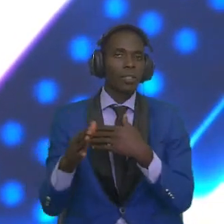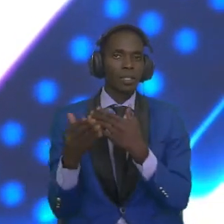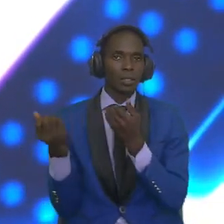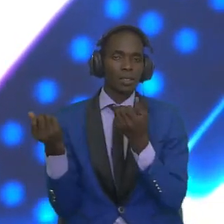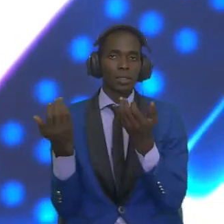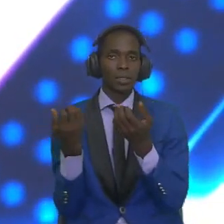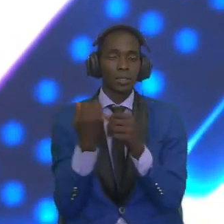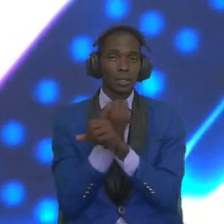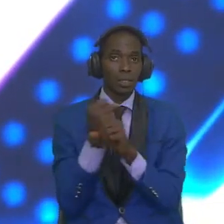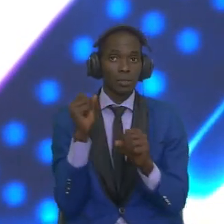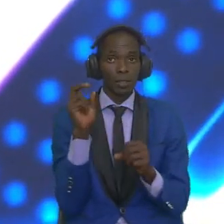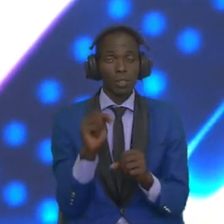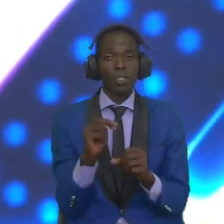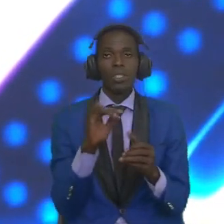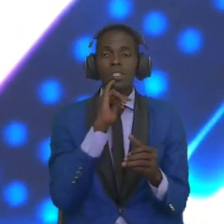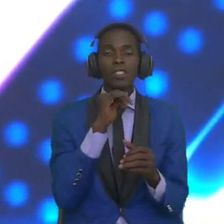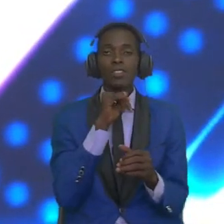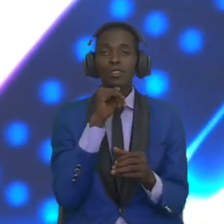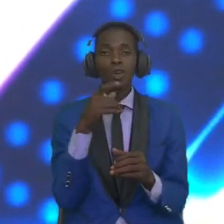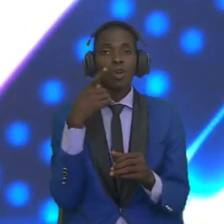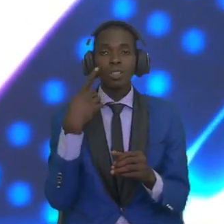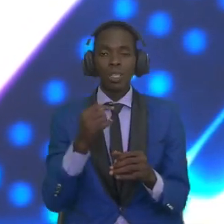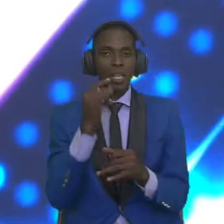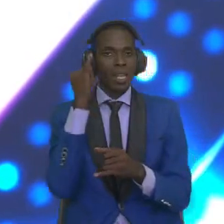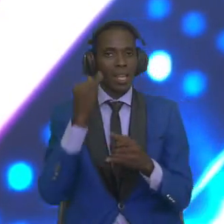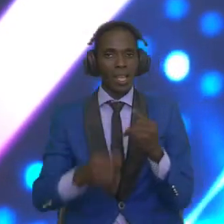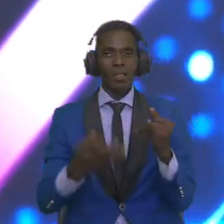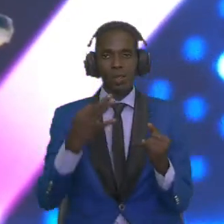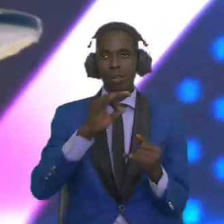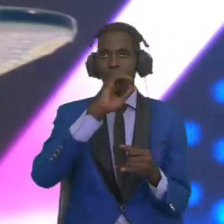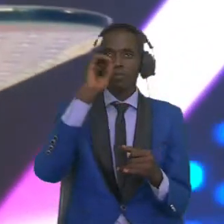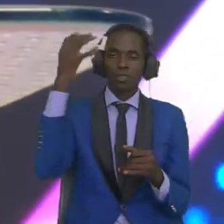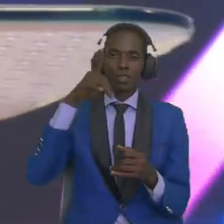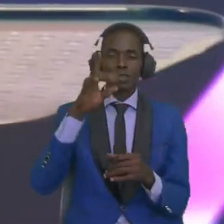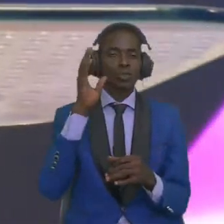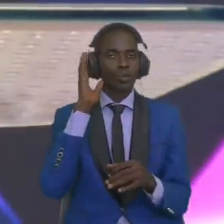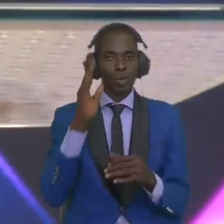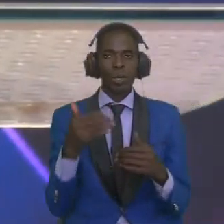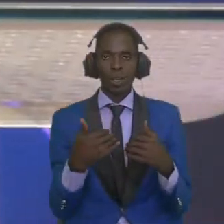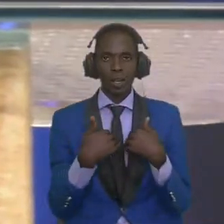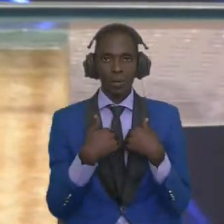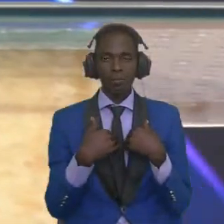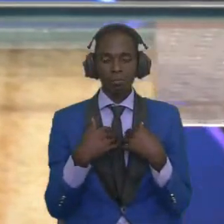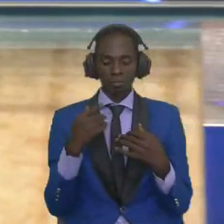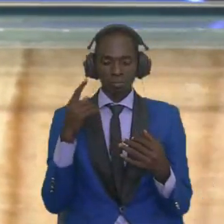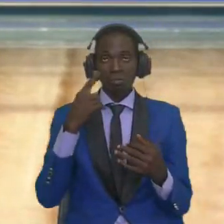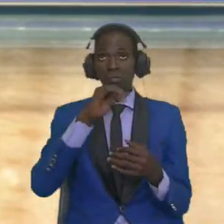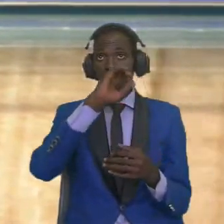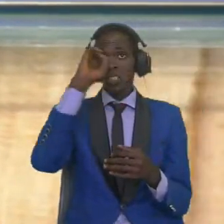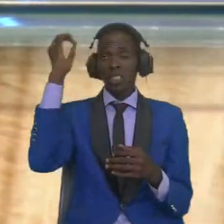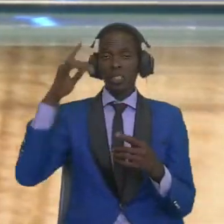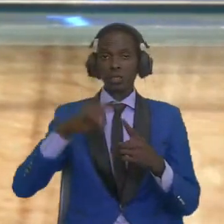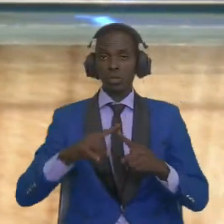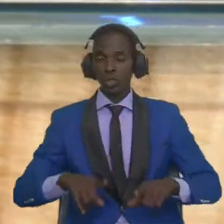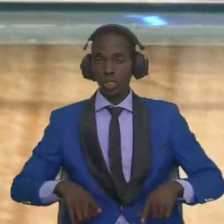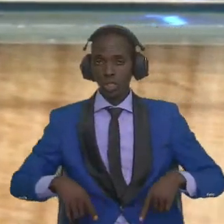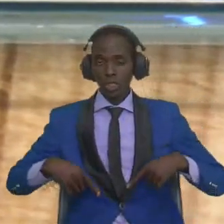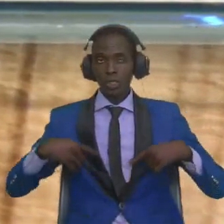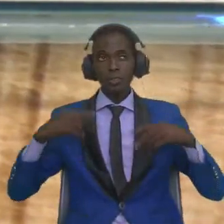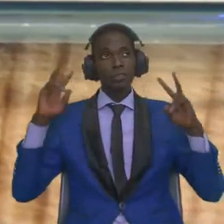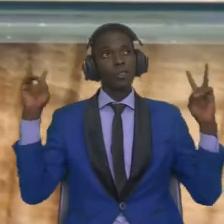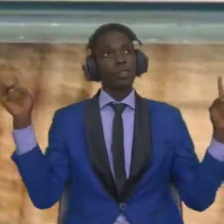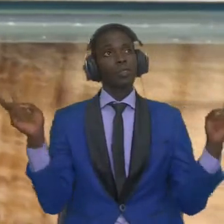the end of the grace you can have. The grace to live victoriously the next